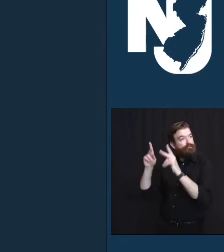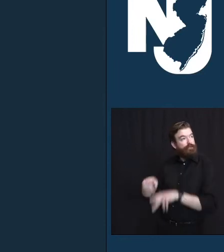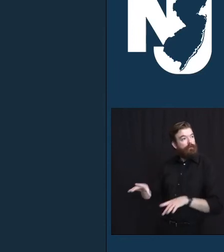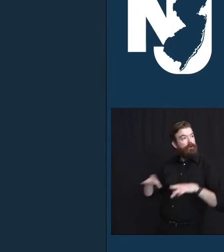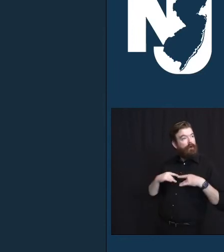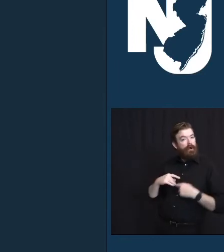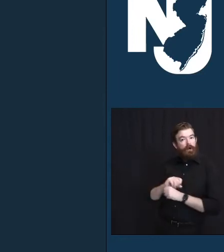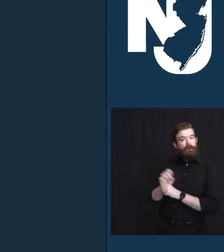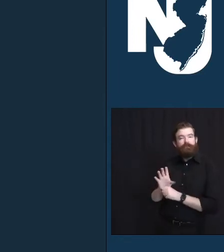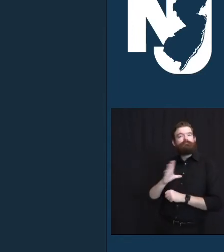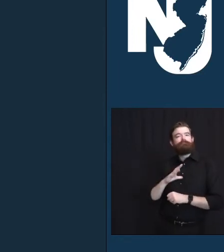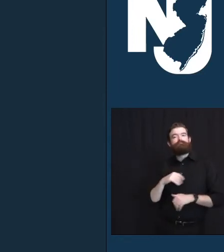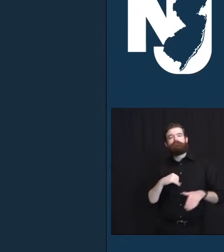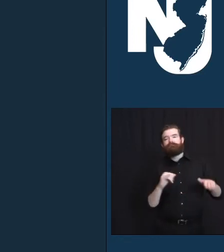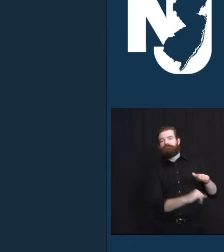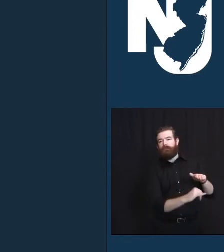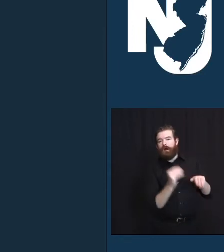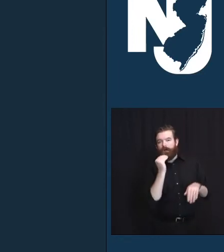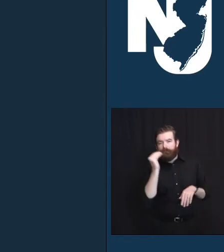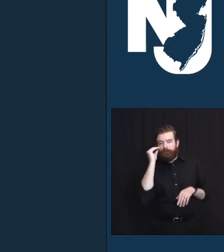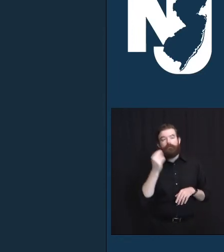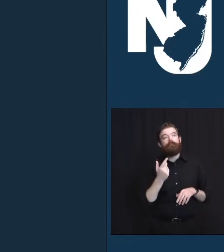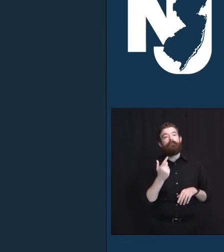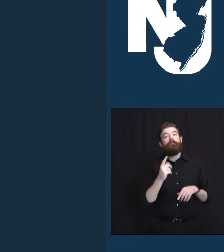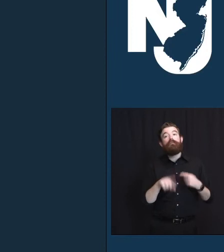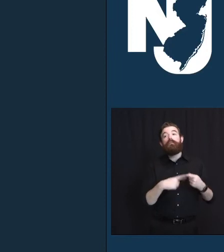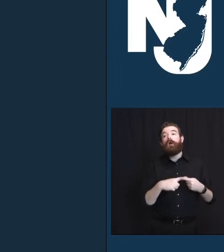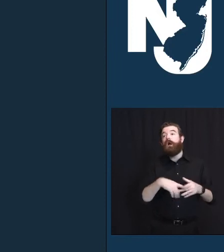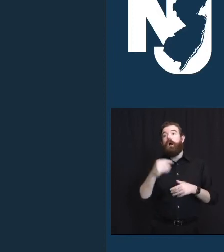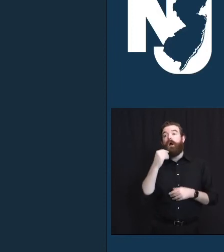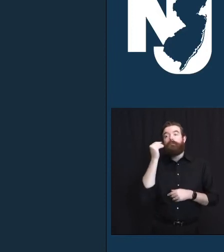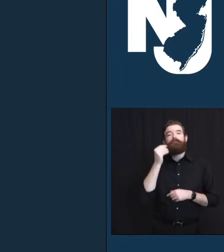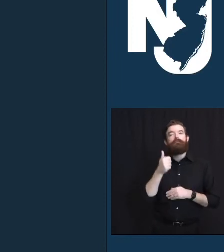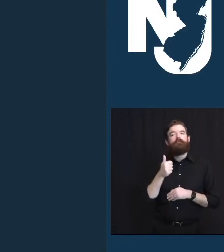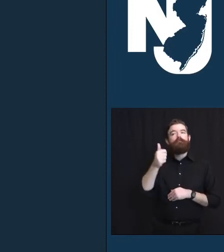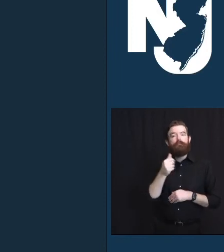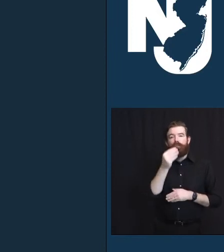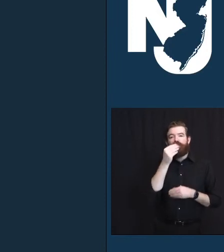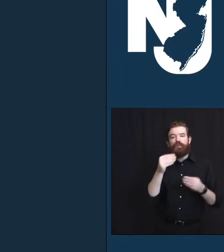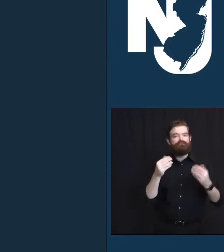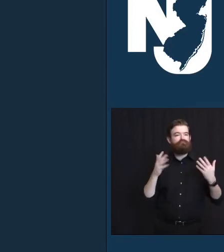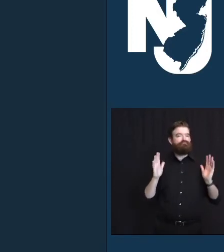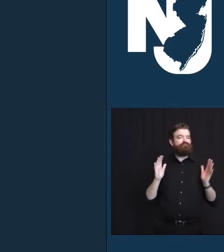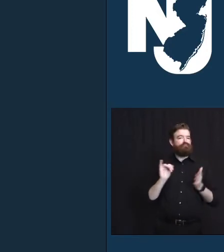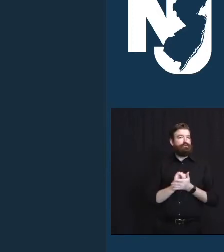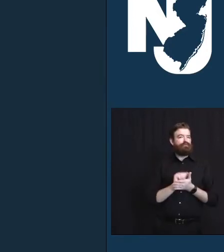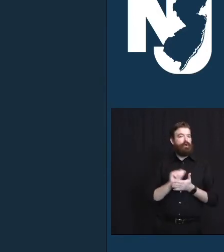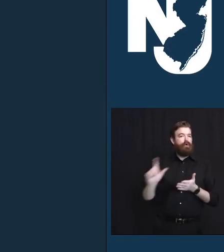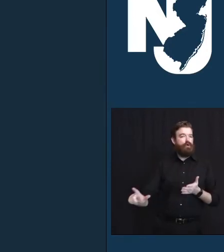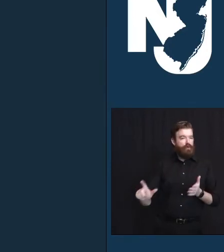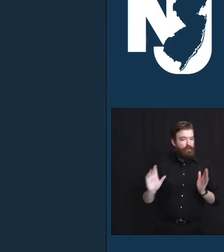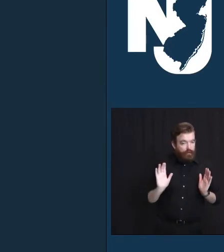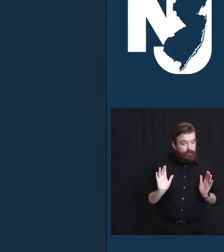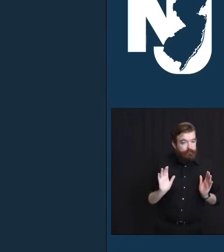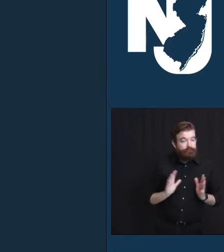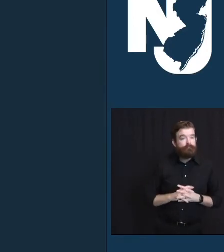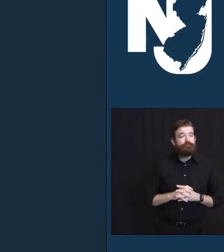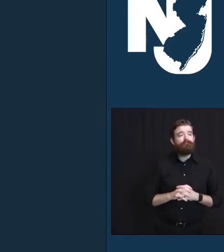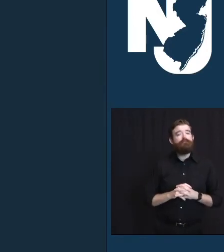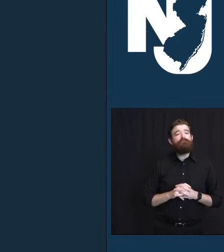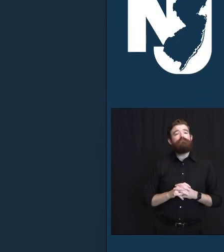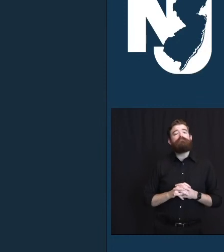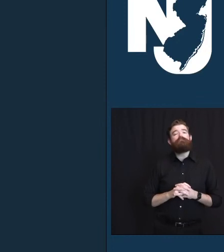refills. Judy's team has also been increasing their level of direct involvement with local health departments in dealing with hotspot cases, whether